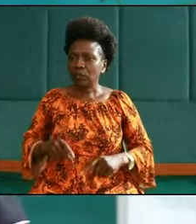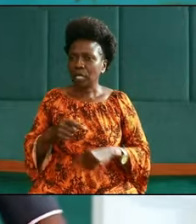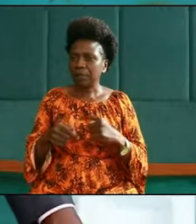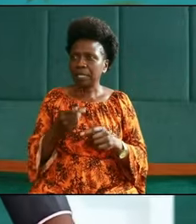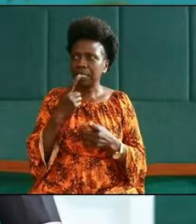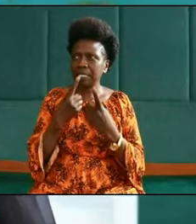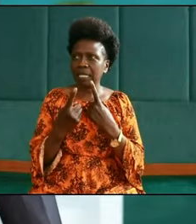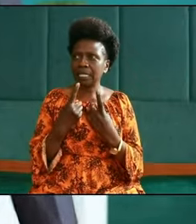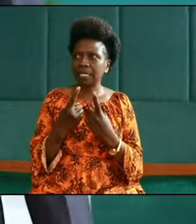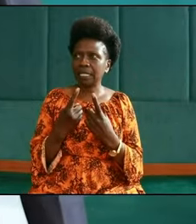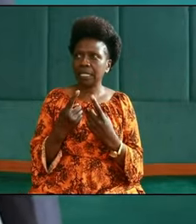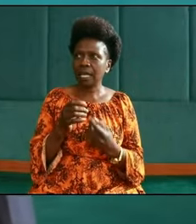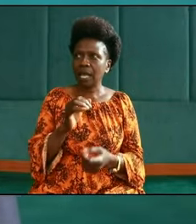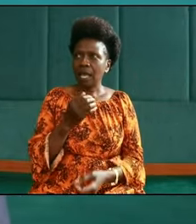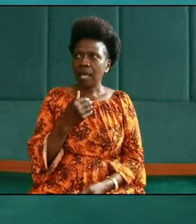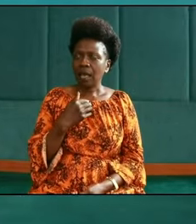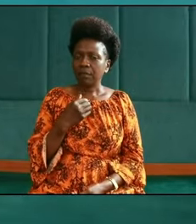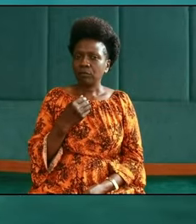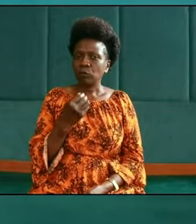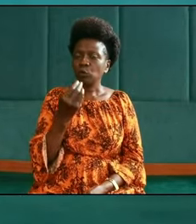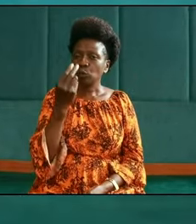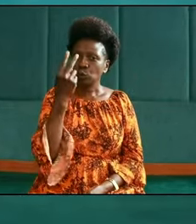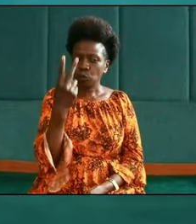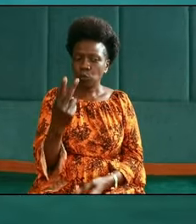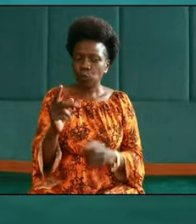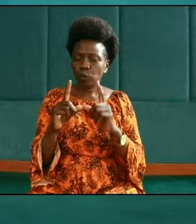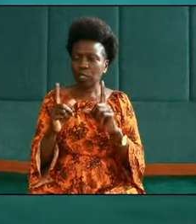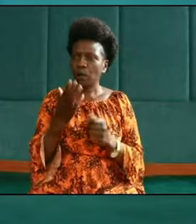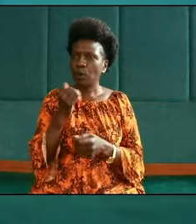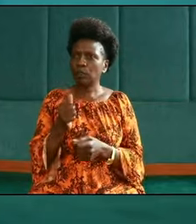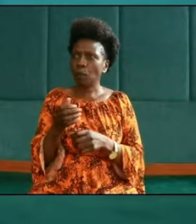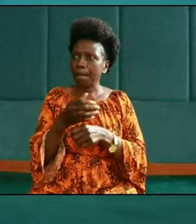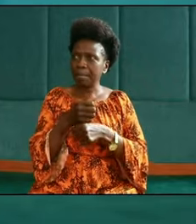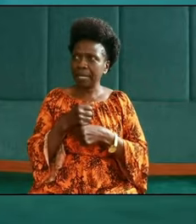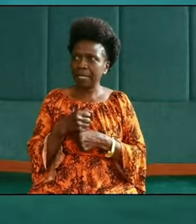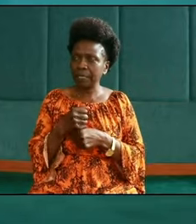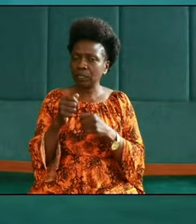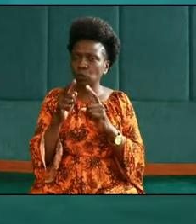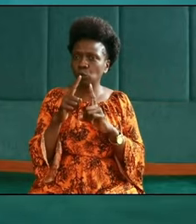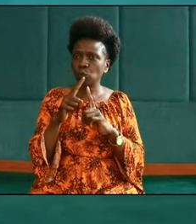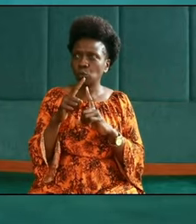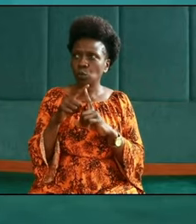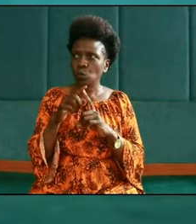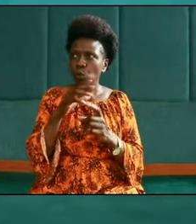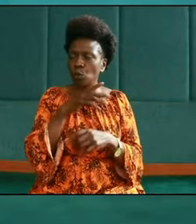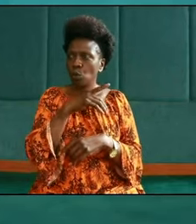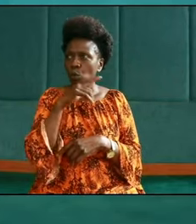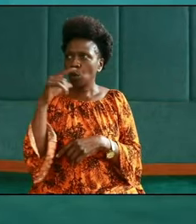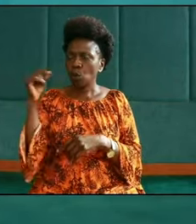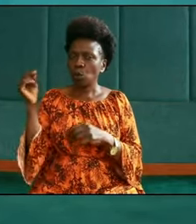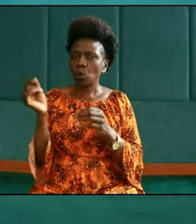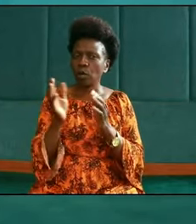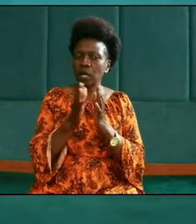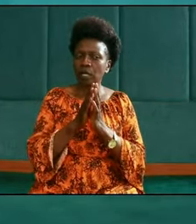and he said, "I have two tickets. I won't make it to go